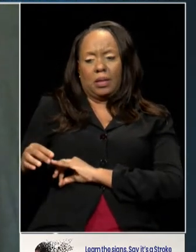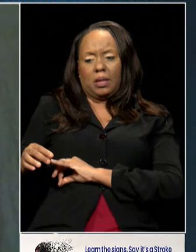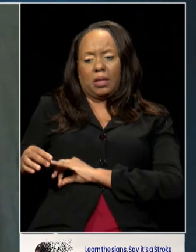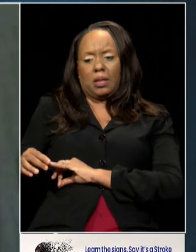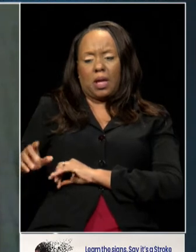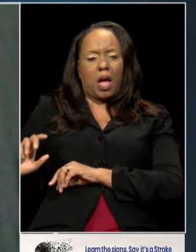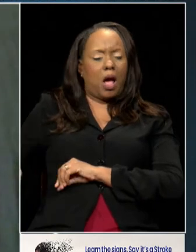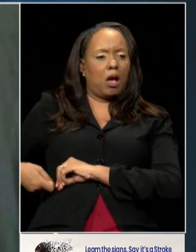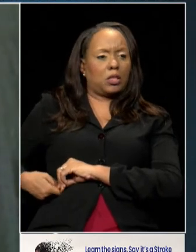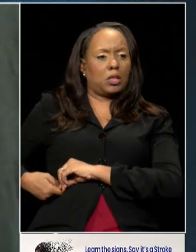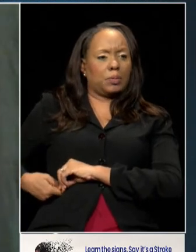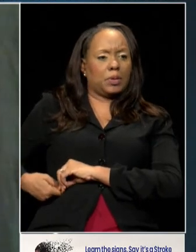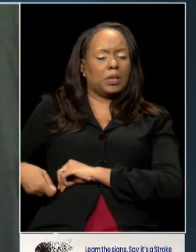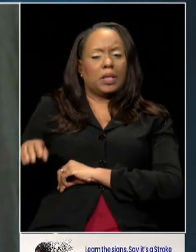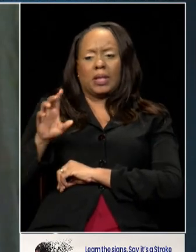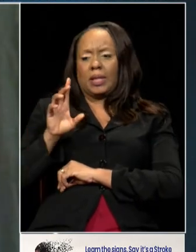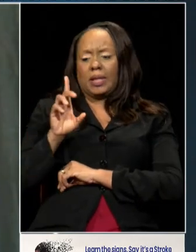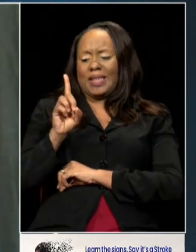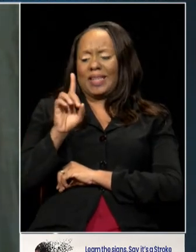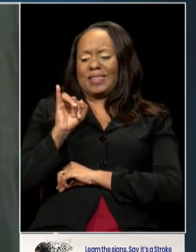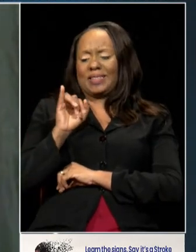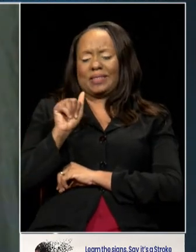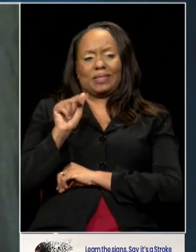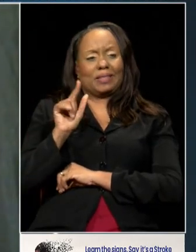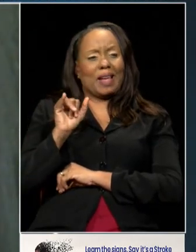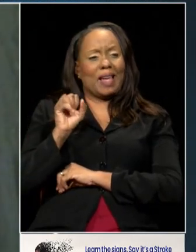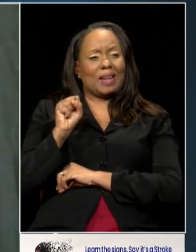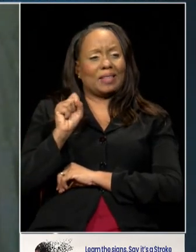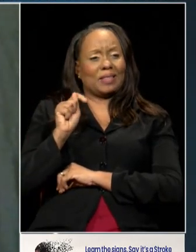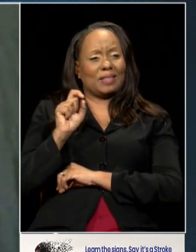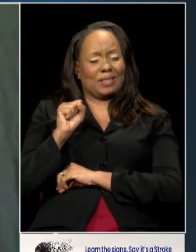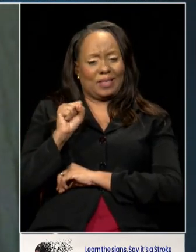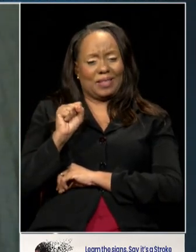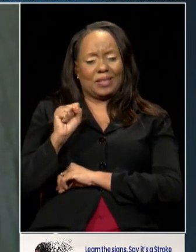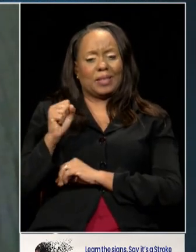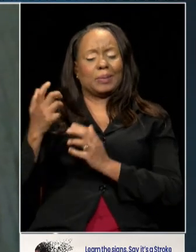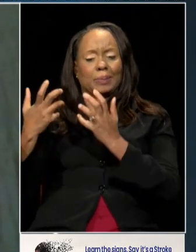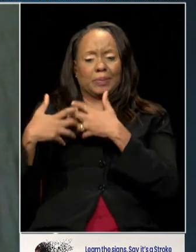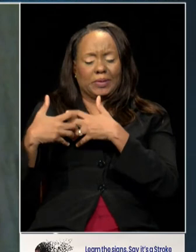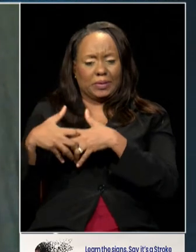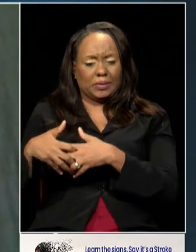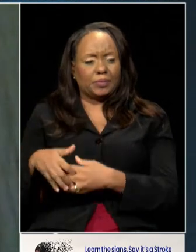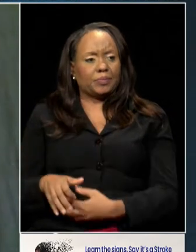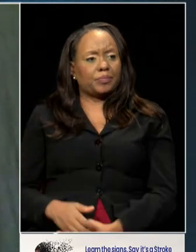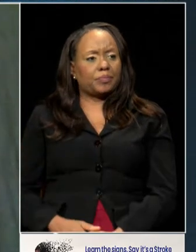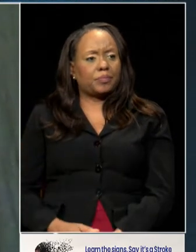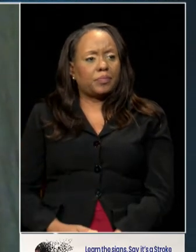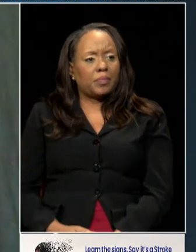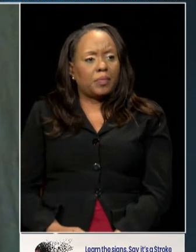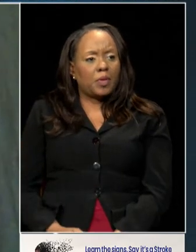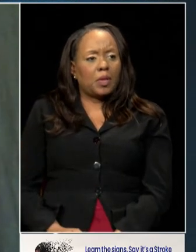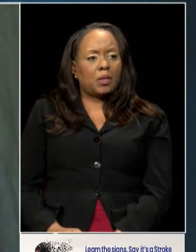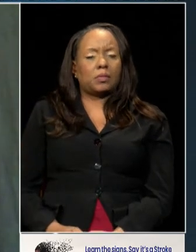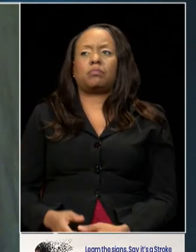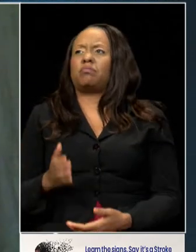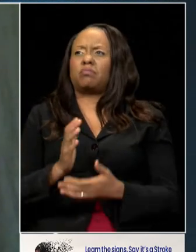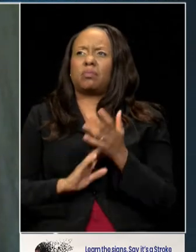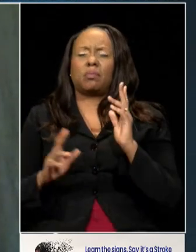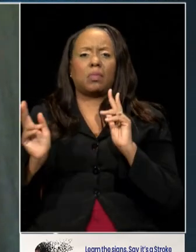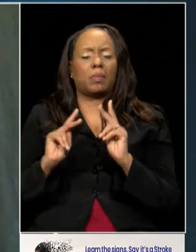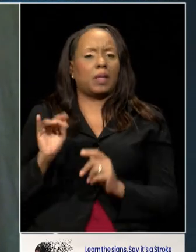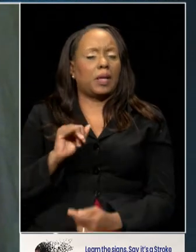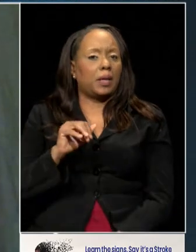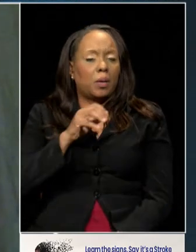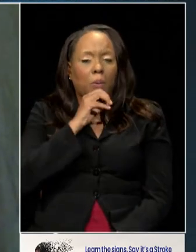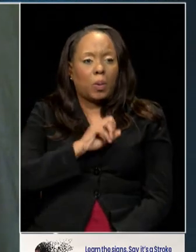we can have patients, as we've had patients certainly on my unit from as young as in their teens, say sort of